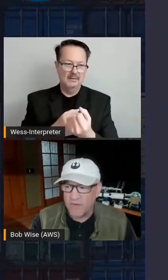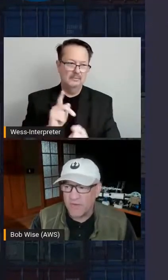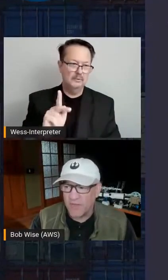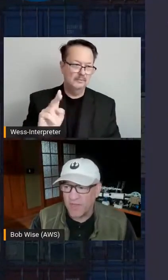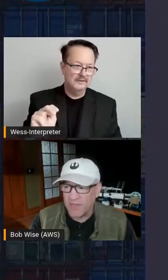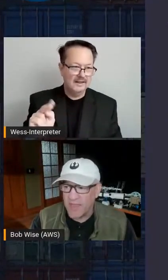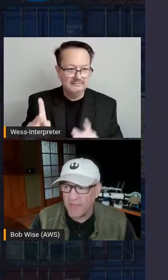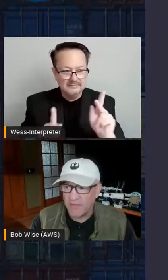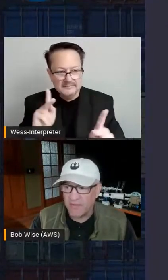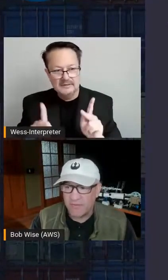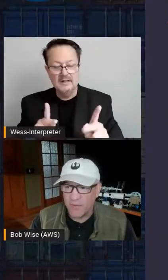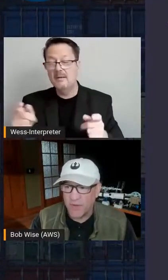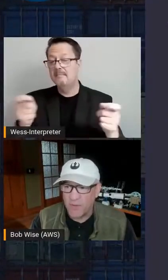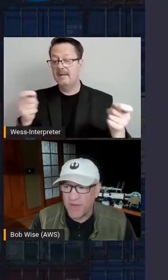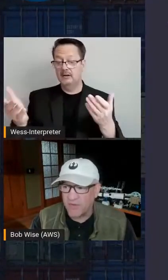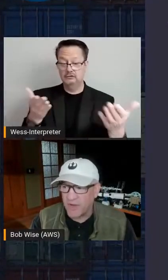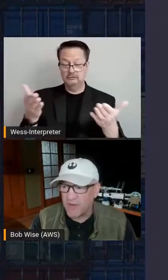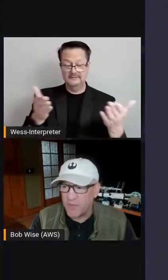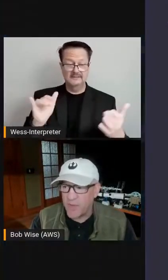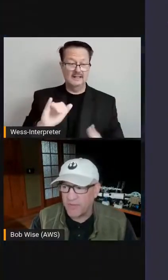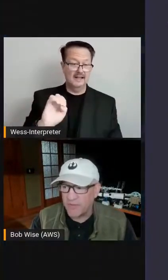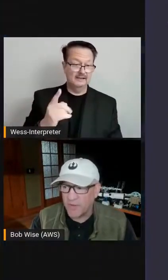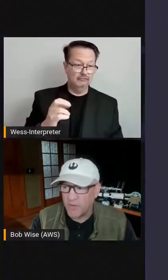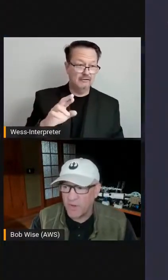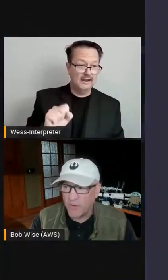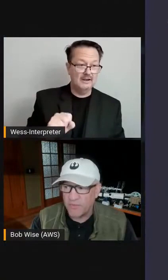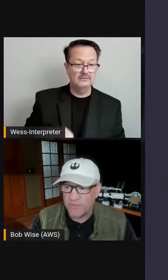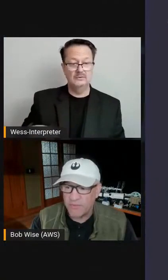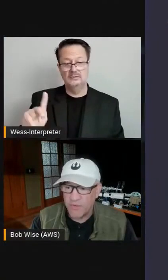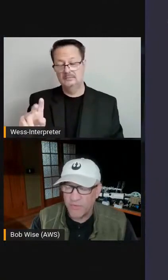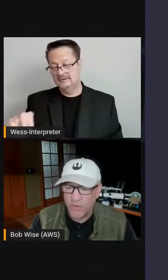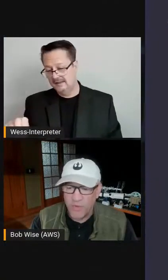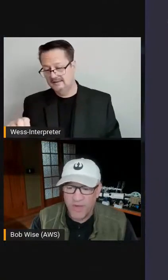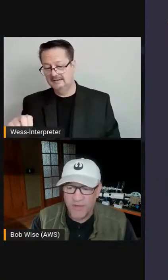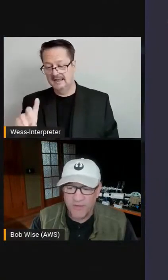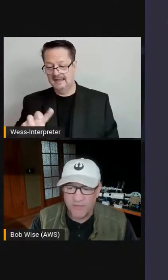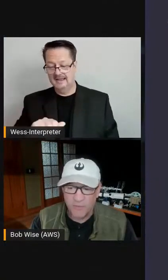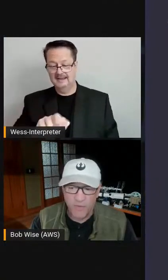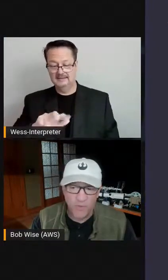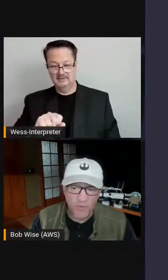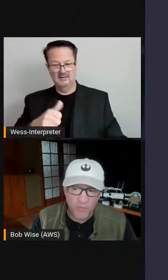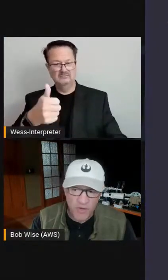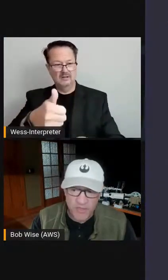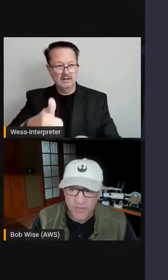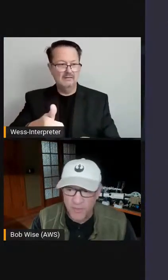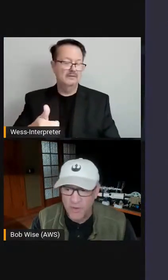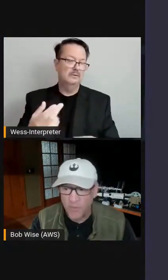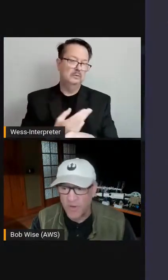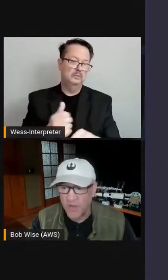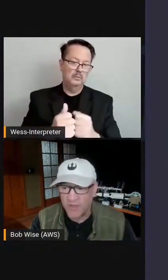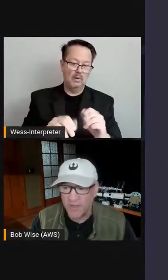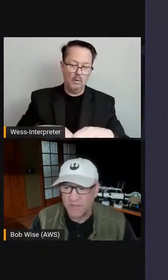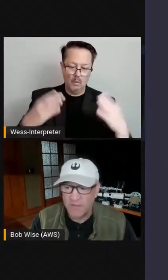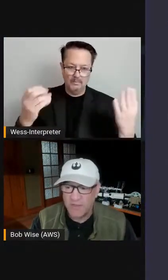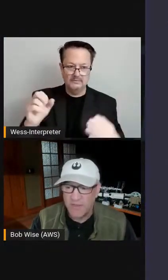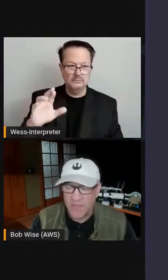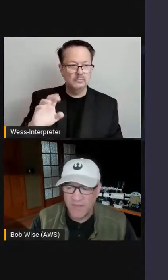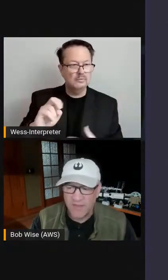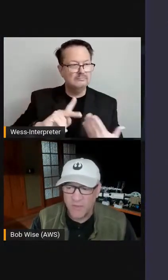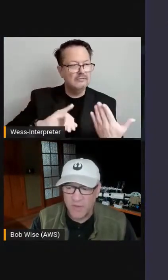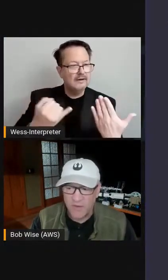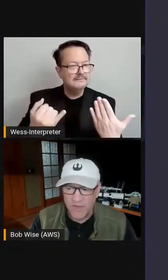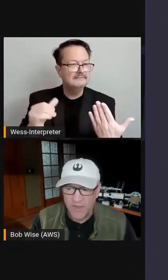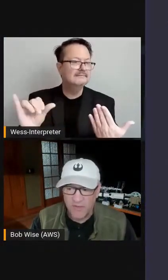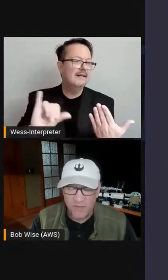managed service like EKS, running Kubernetes on AWS on your own, using Kubernetes with open source projects that we work on, like